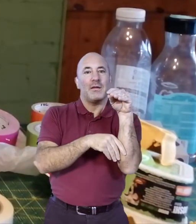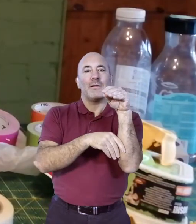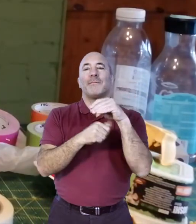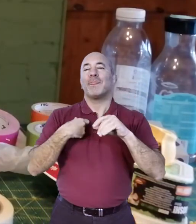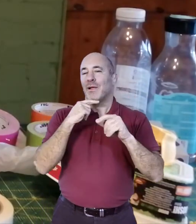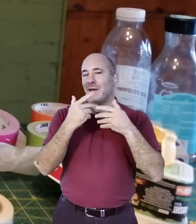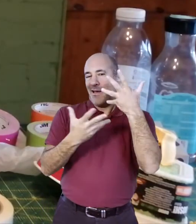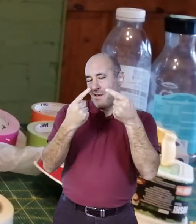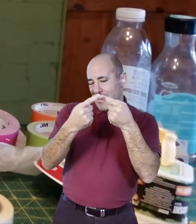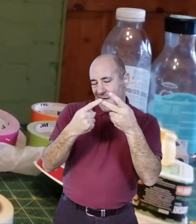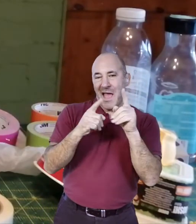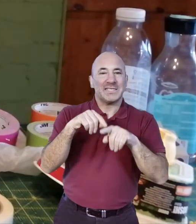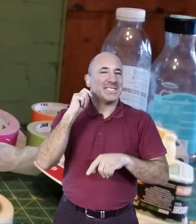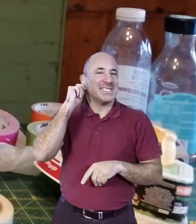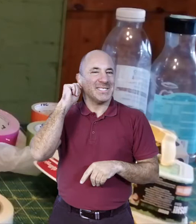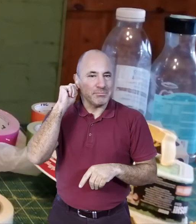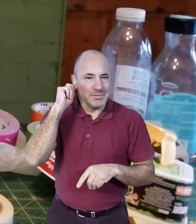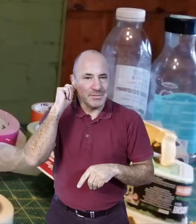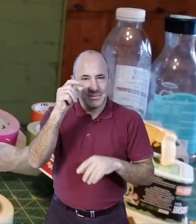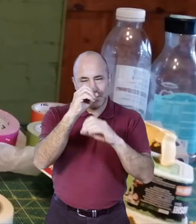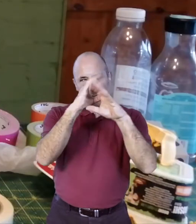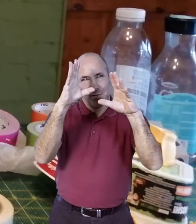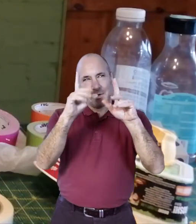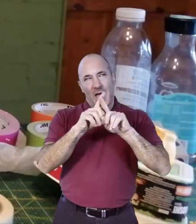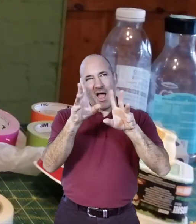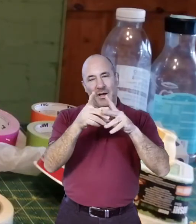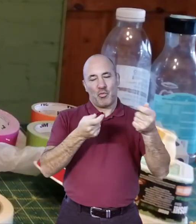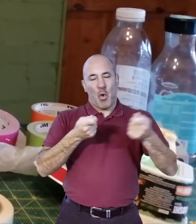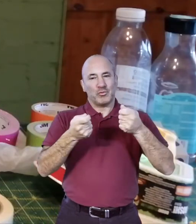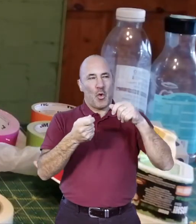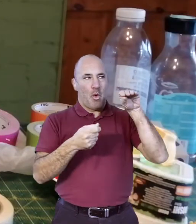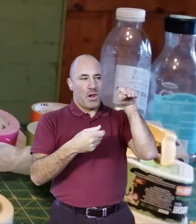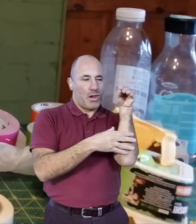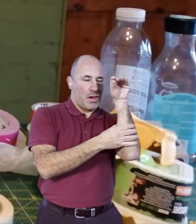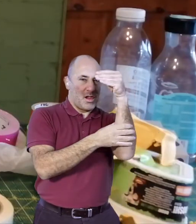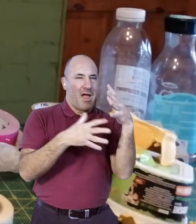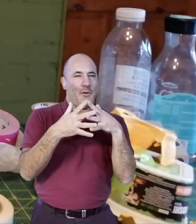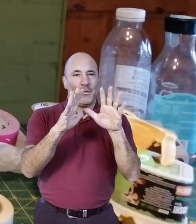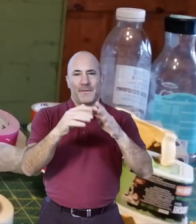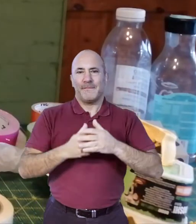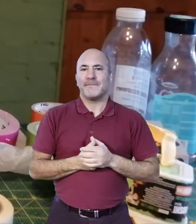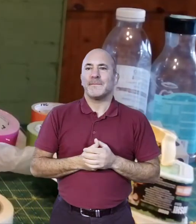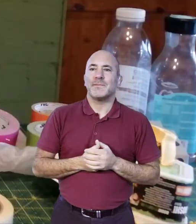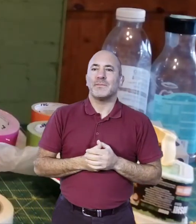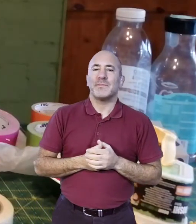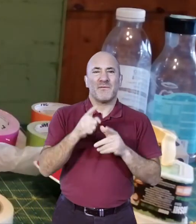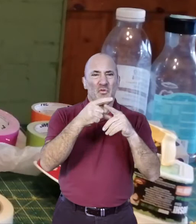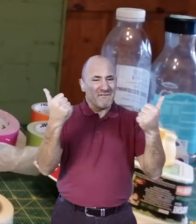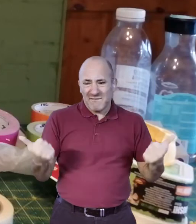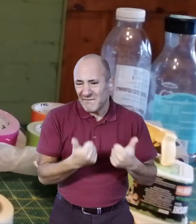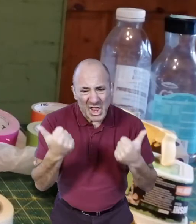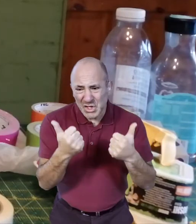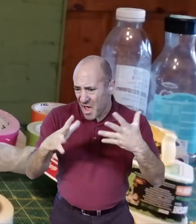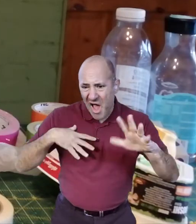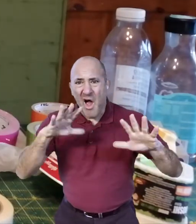be offering hints and tips on how to think like a puppeteer. No worries if you've not